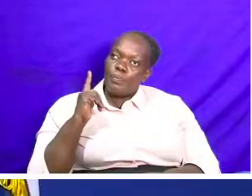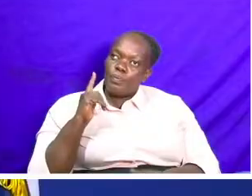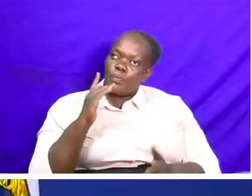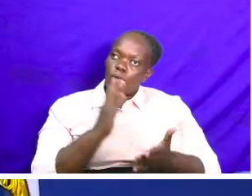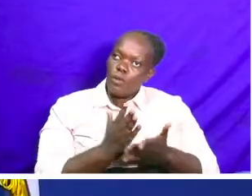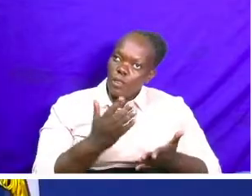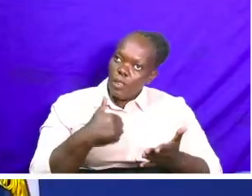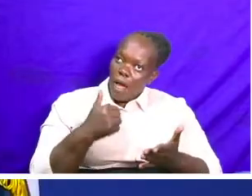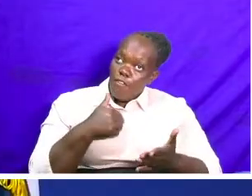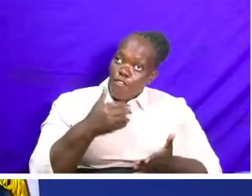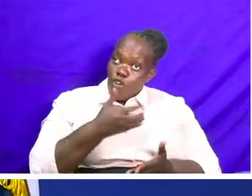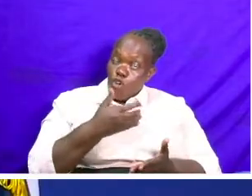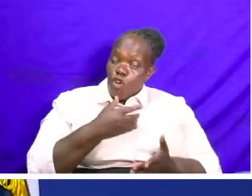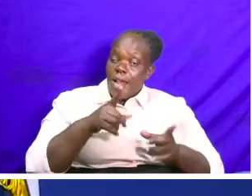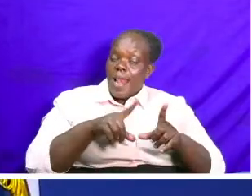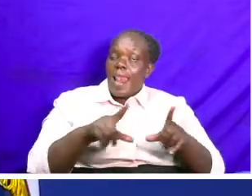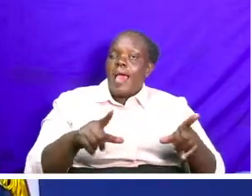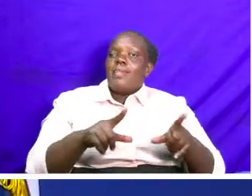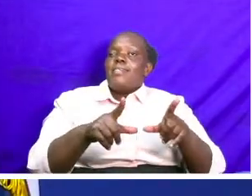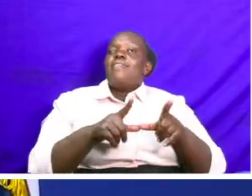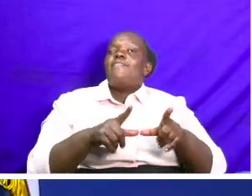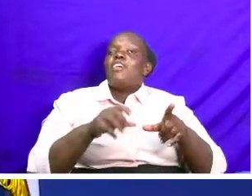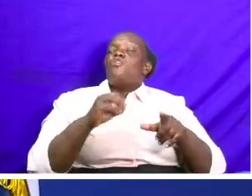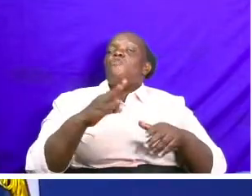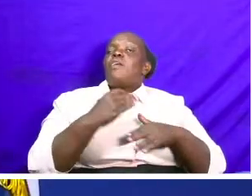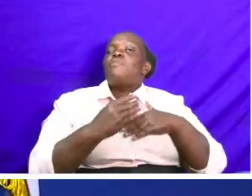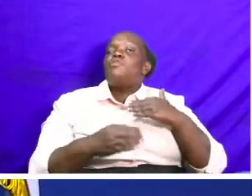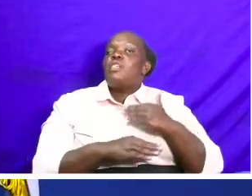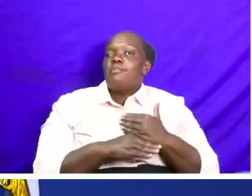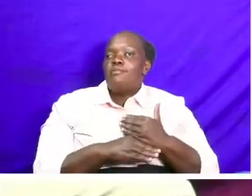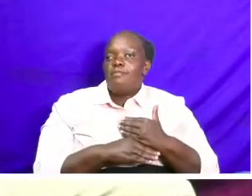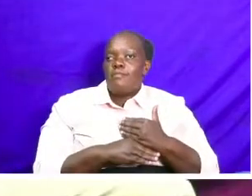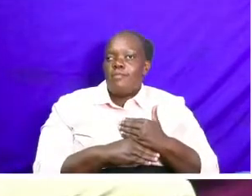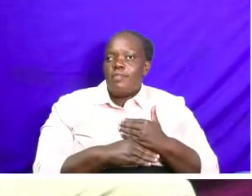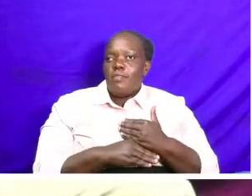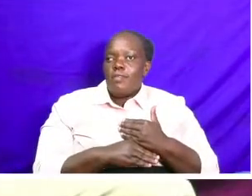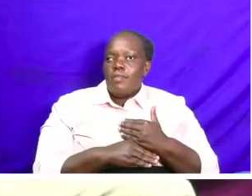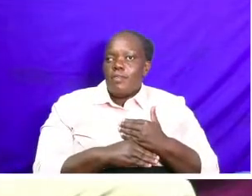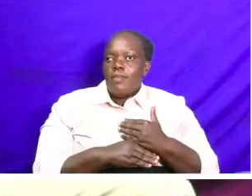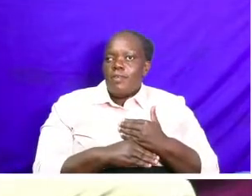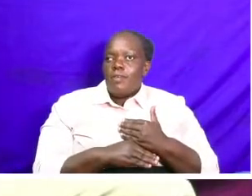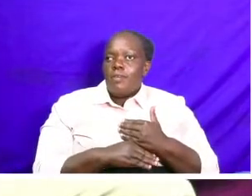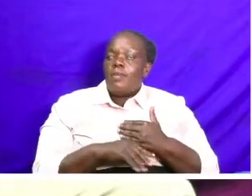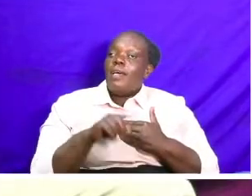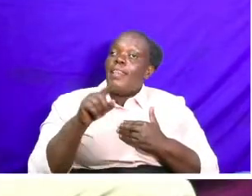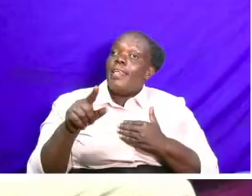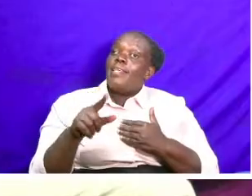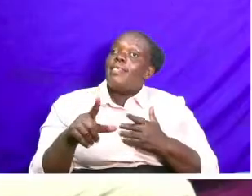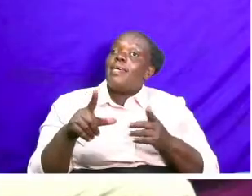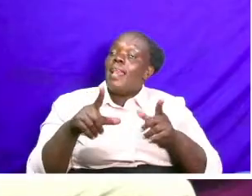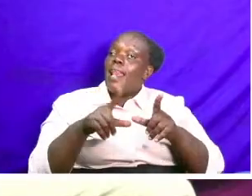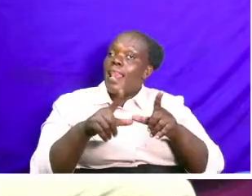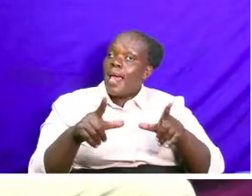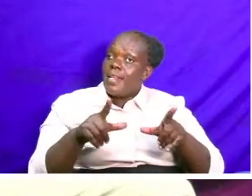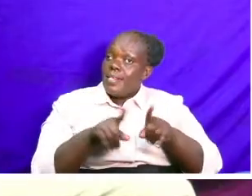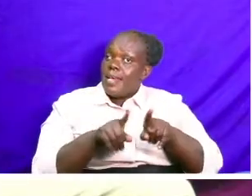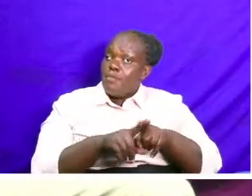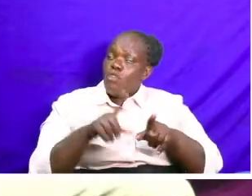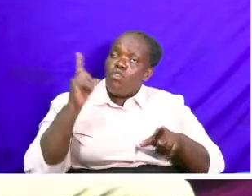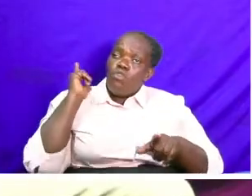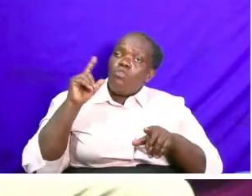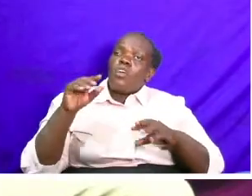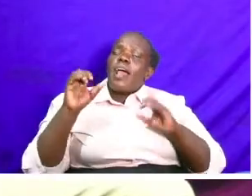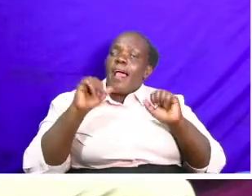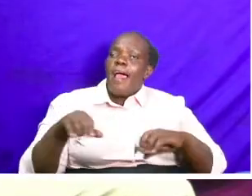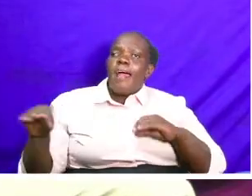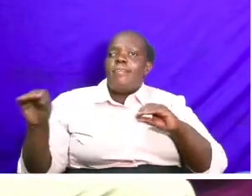actually have your own title of a building, of a section of a building. And these titles are legally enforceable,